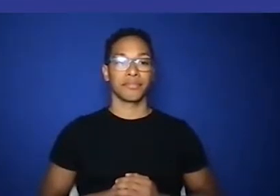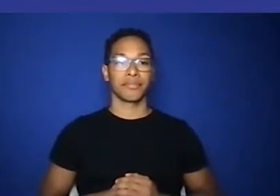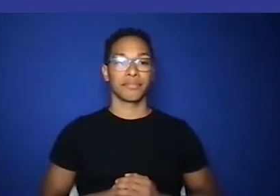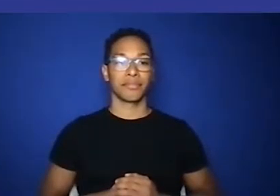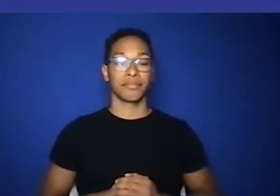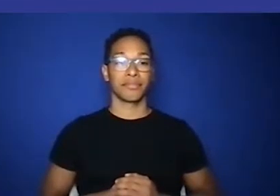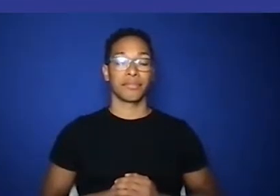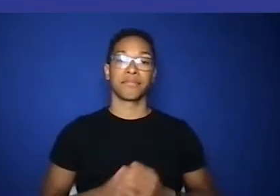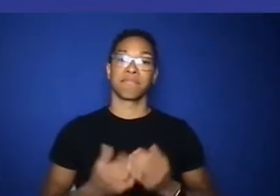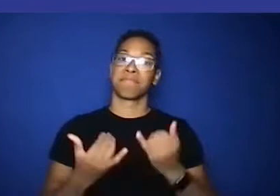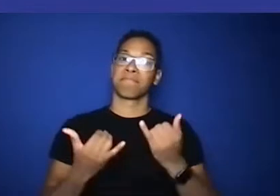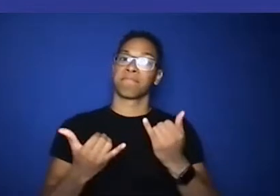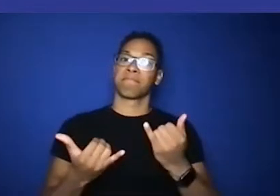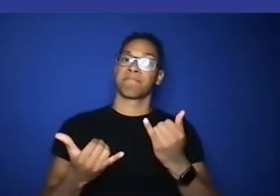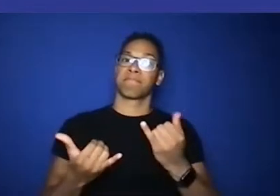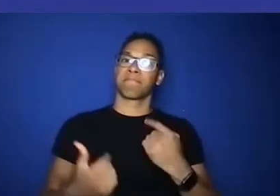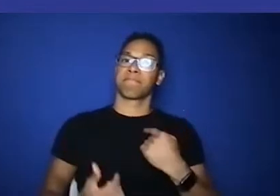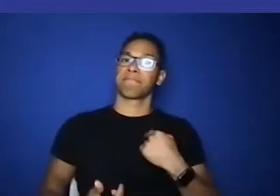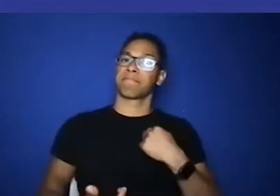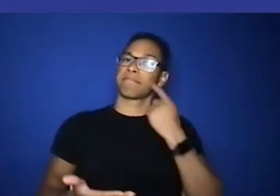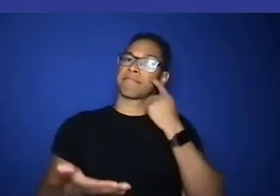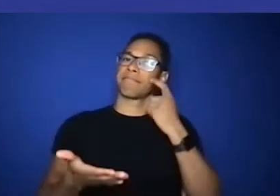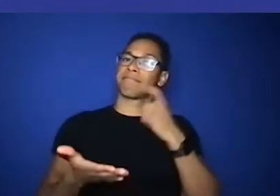I'm noting that